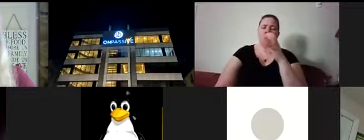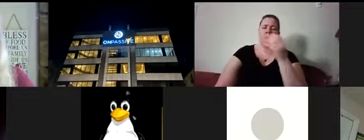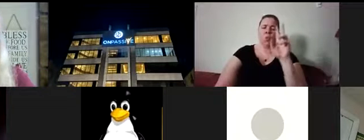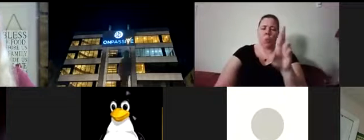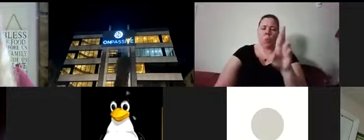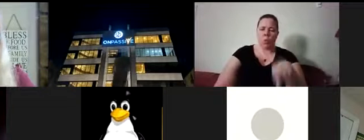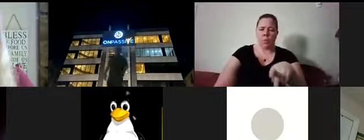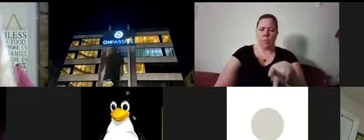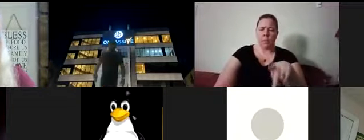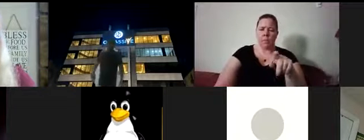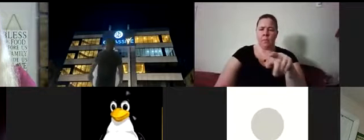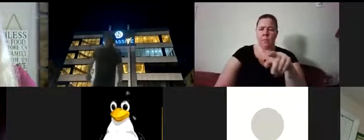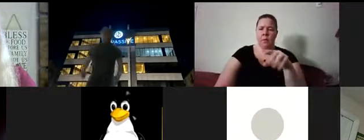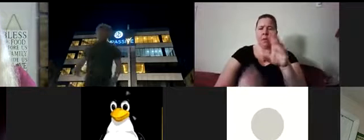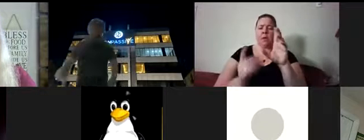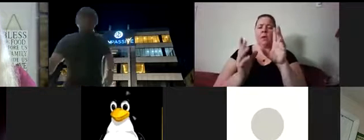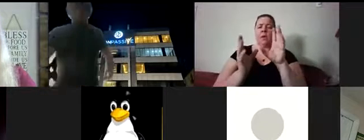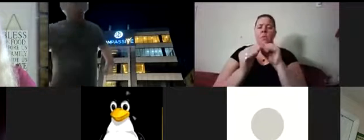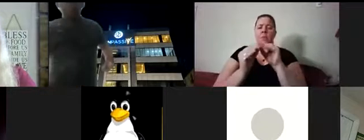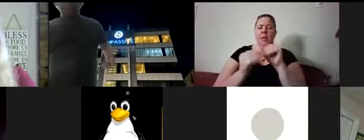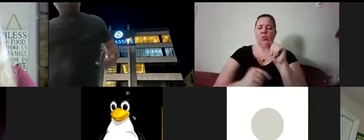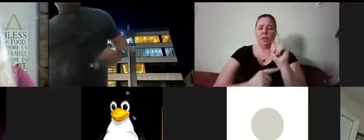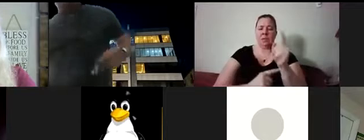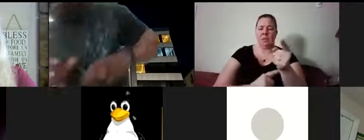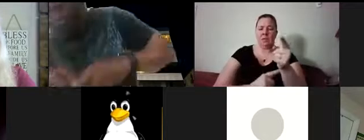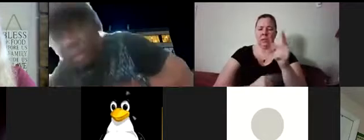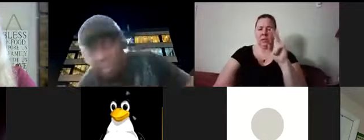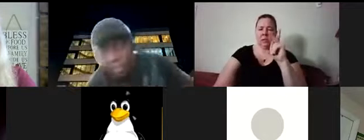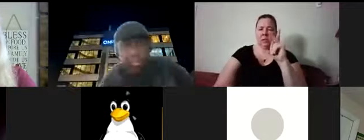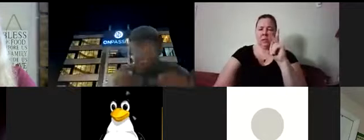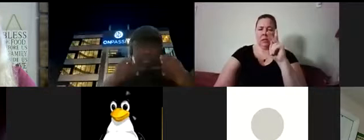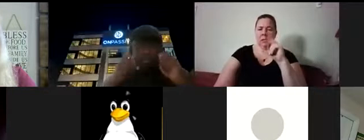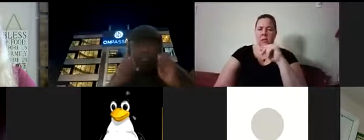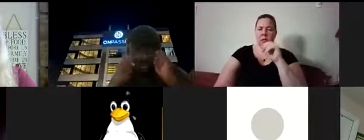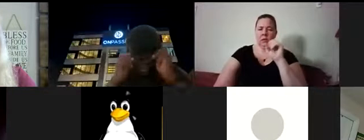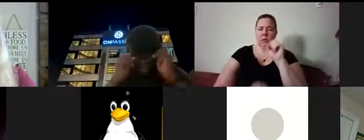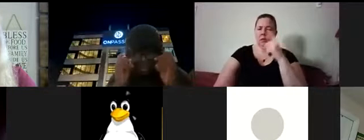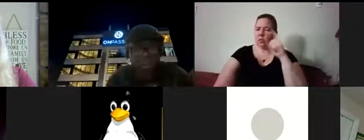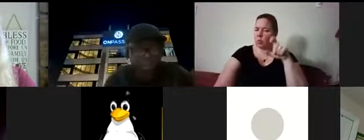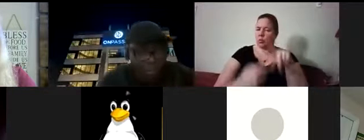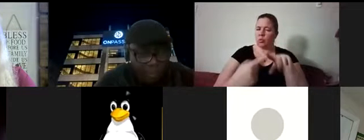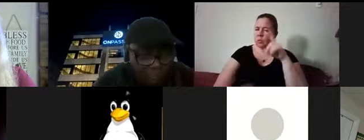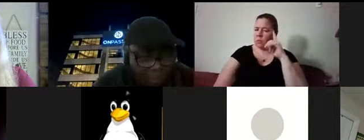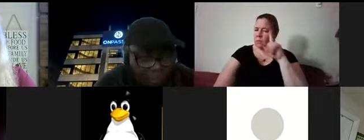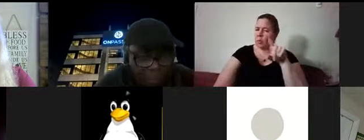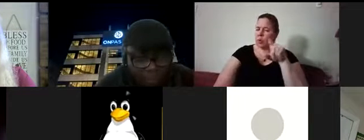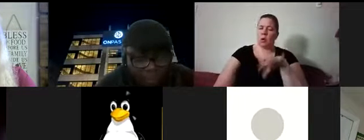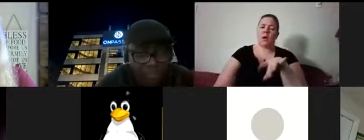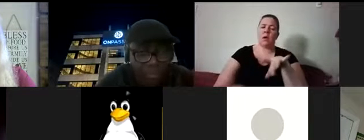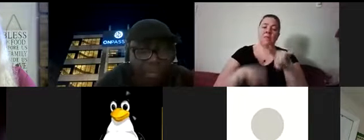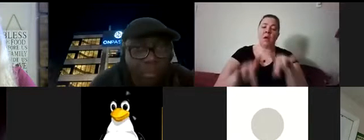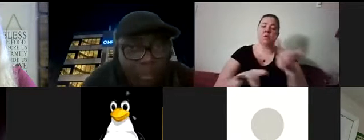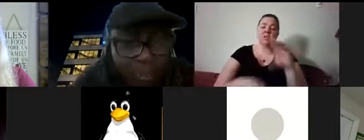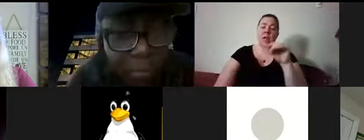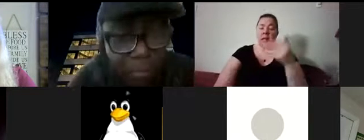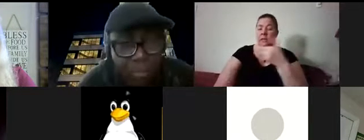in exactly 20 minutes. It's supposed to be for founders and guests. So if you're a guest on here,